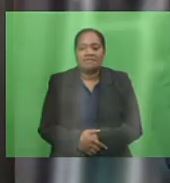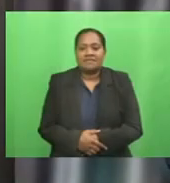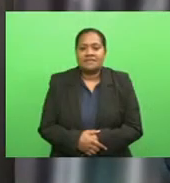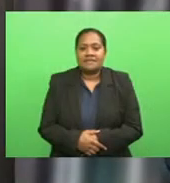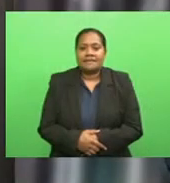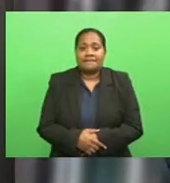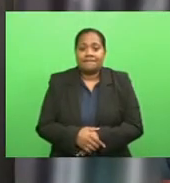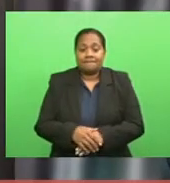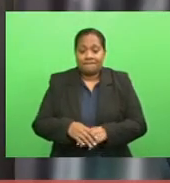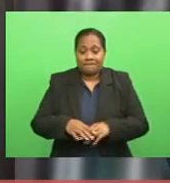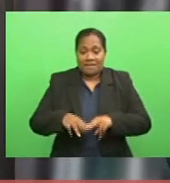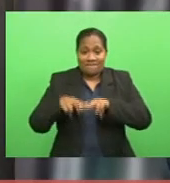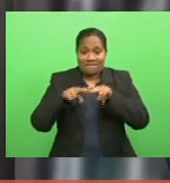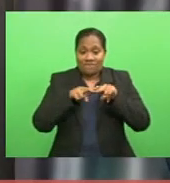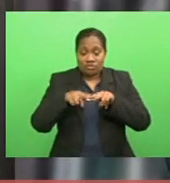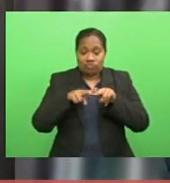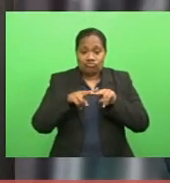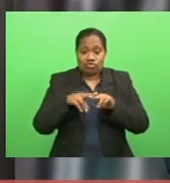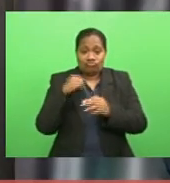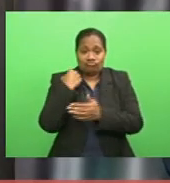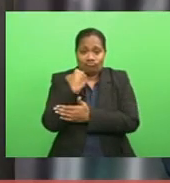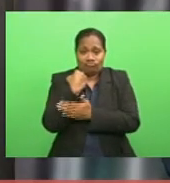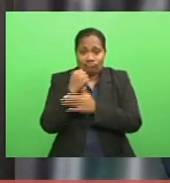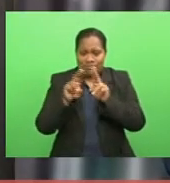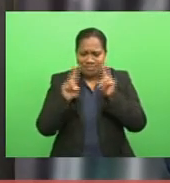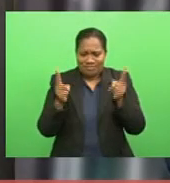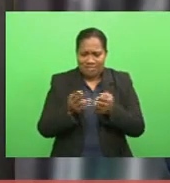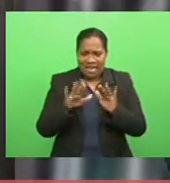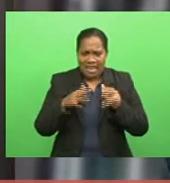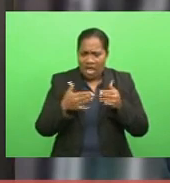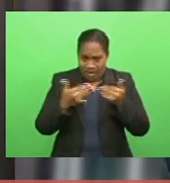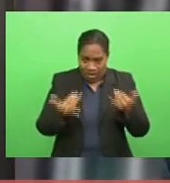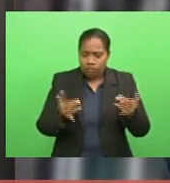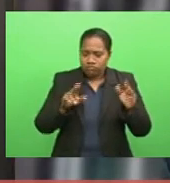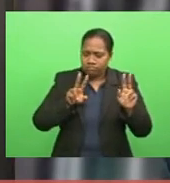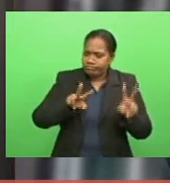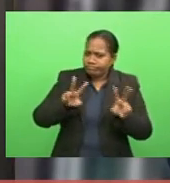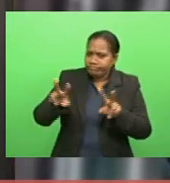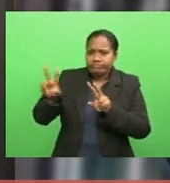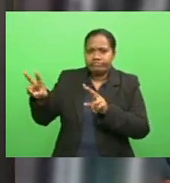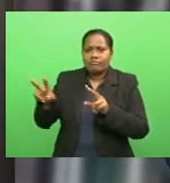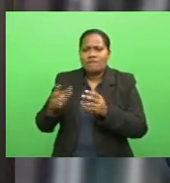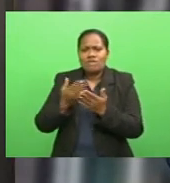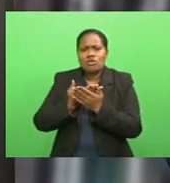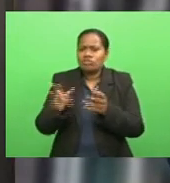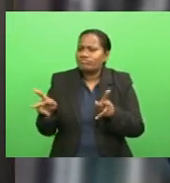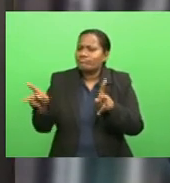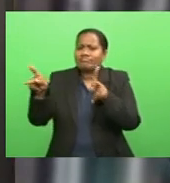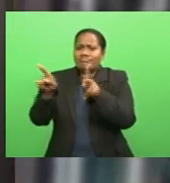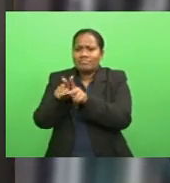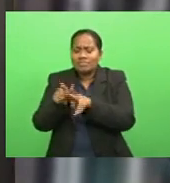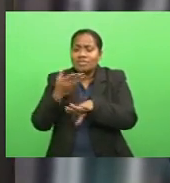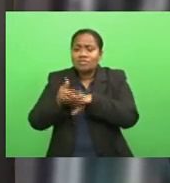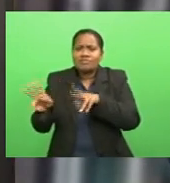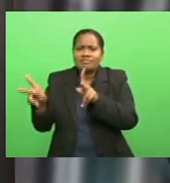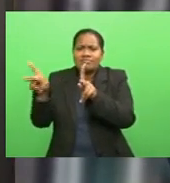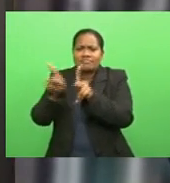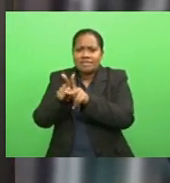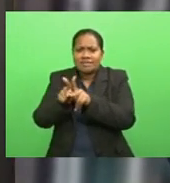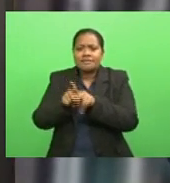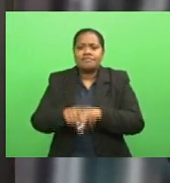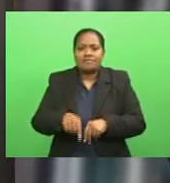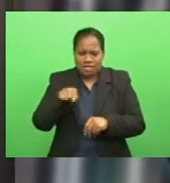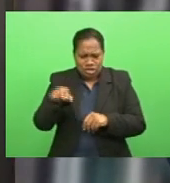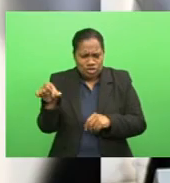The Fiji Rugby Union is now looking for new partners for a multi-story building which was supposed to be erected on Gordon Street